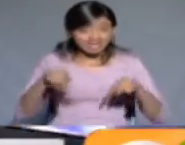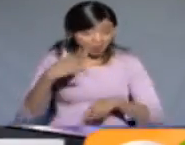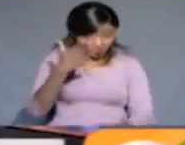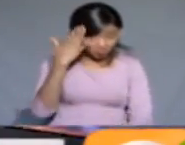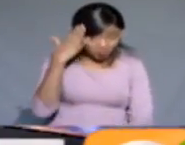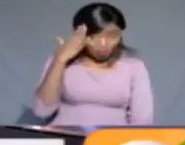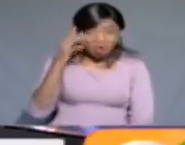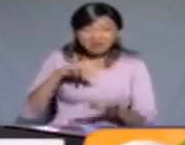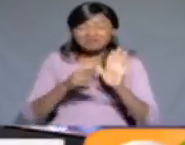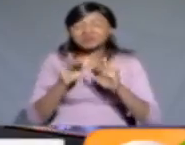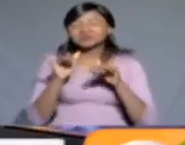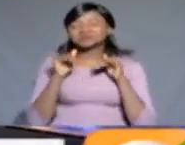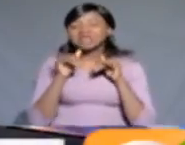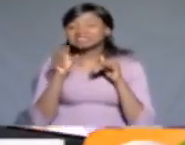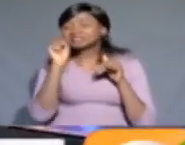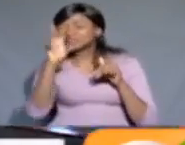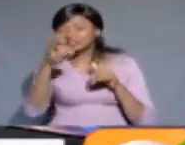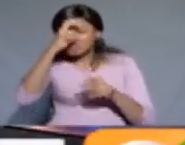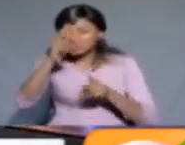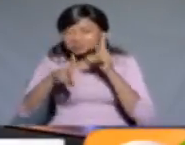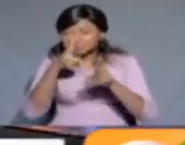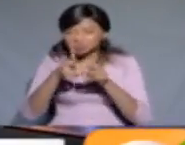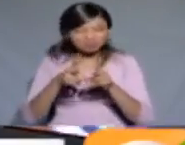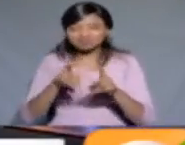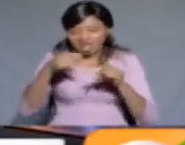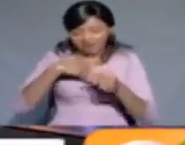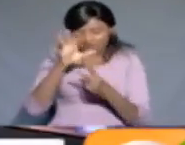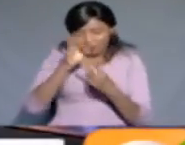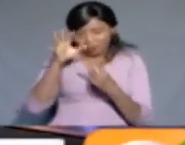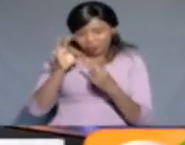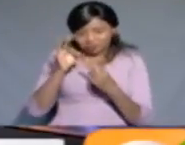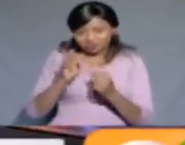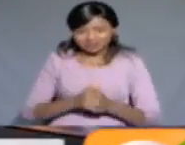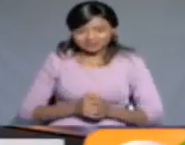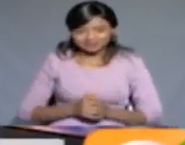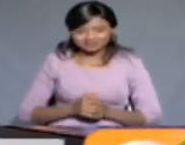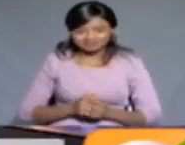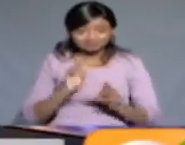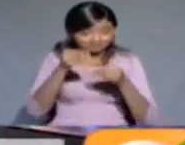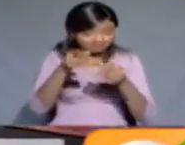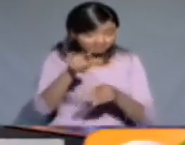You don't have to wait until 2022. You have options. It's all up to you now.